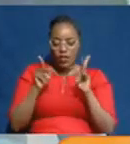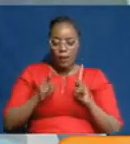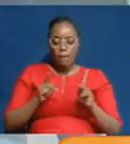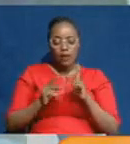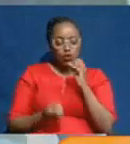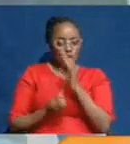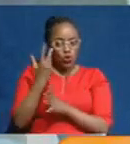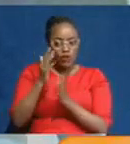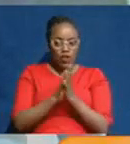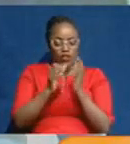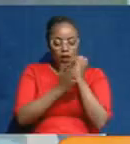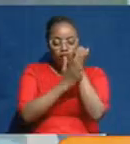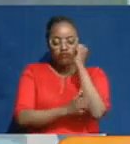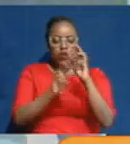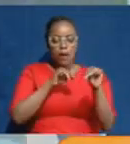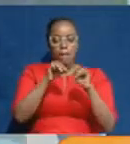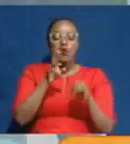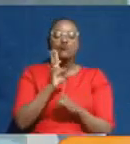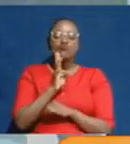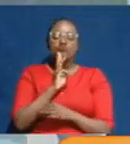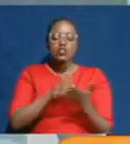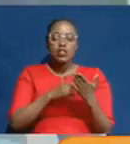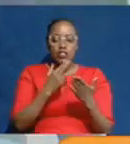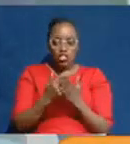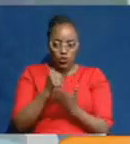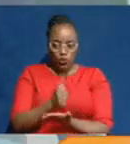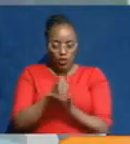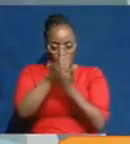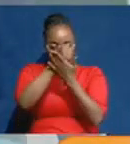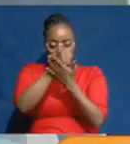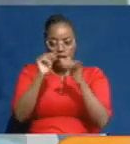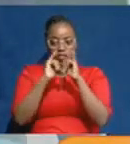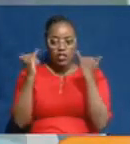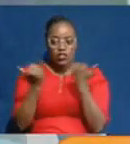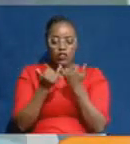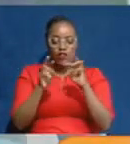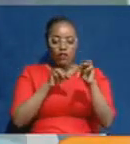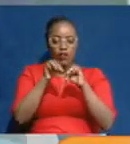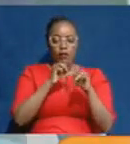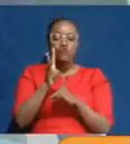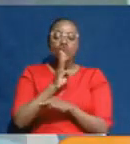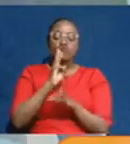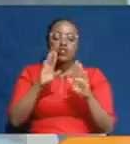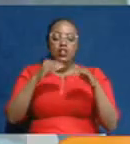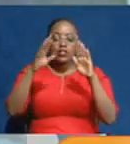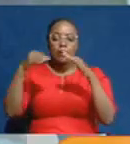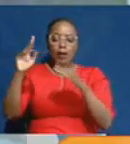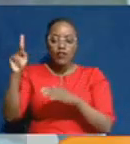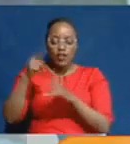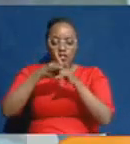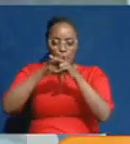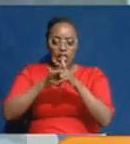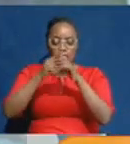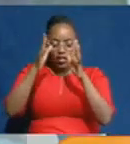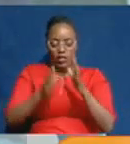growth and poor management of water resources. To help water vendors and institutions properly manage water supply, a Kenyan engineer